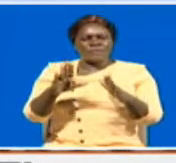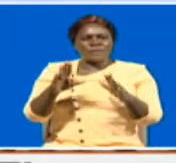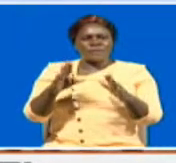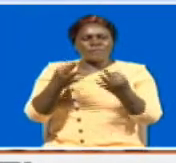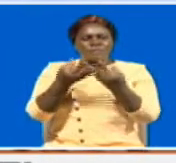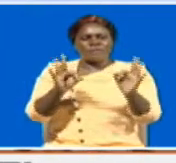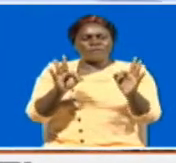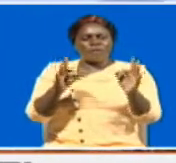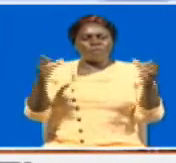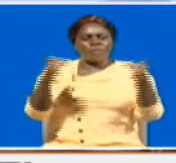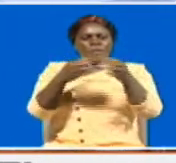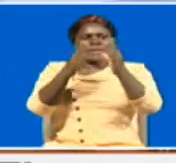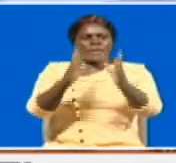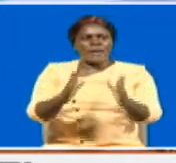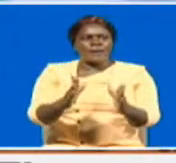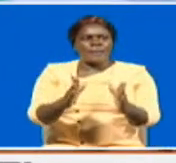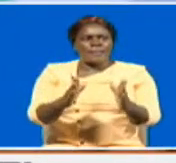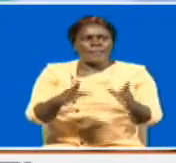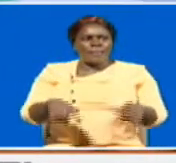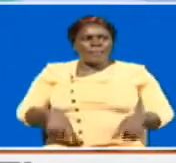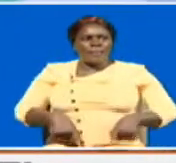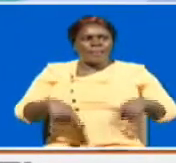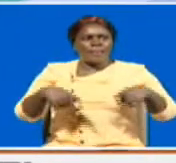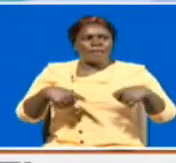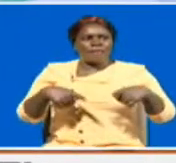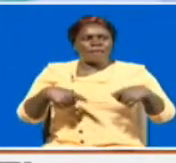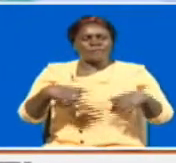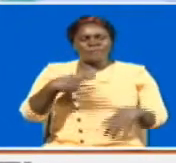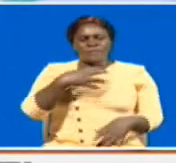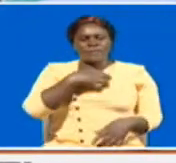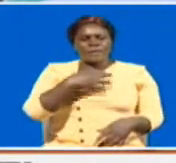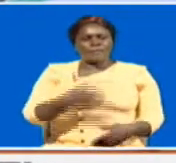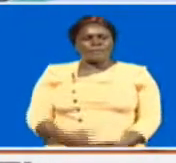Freedom Party leader and was living in retirement.